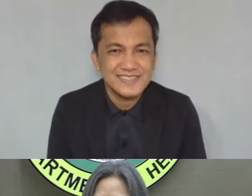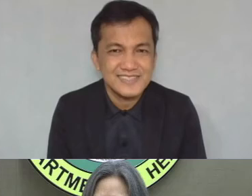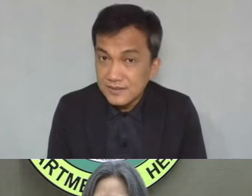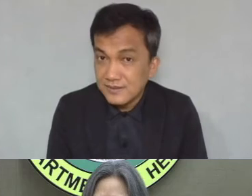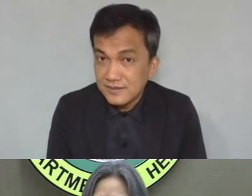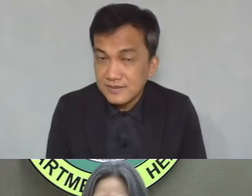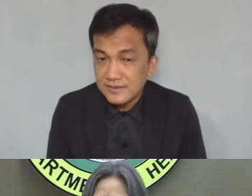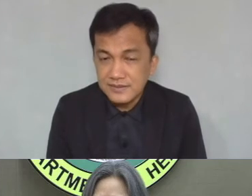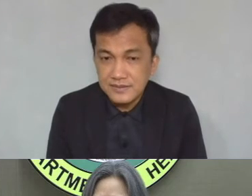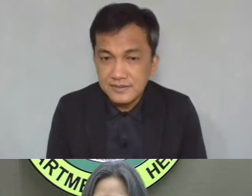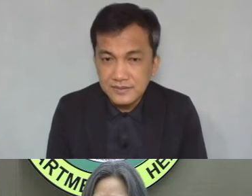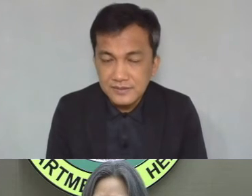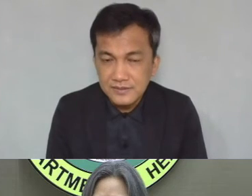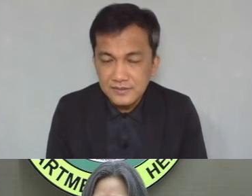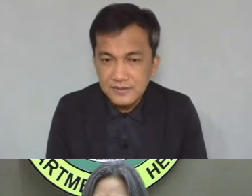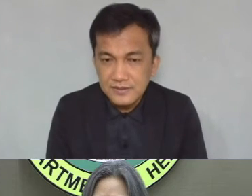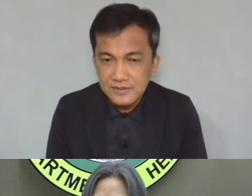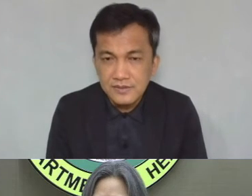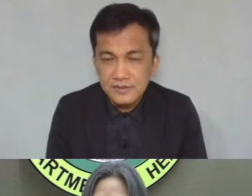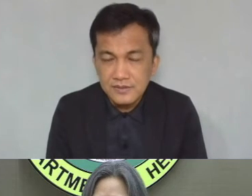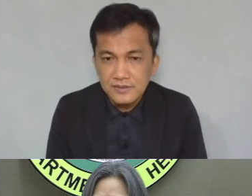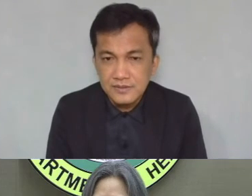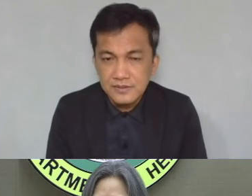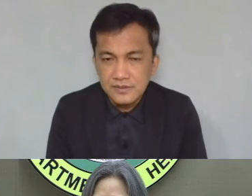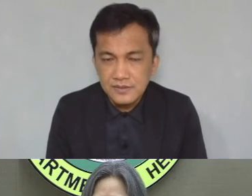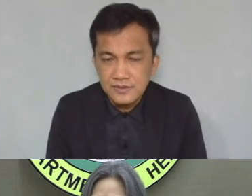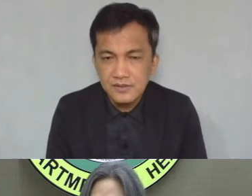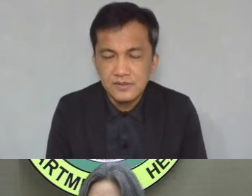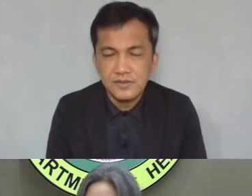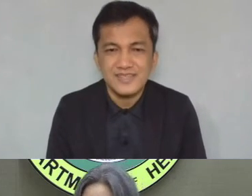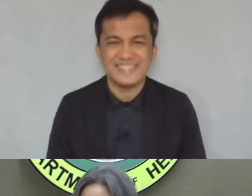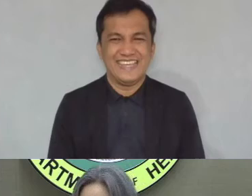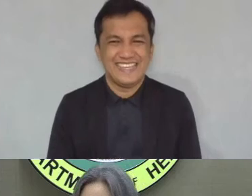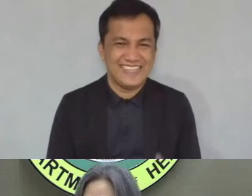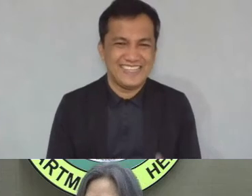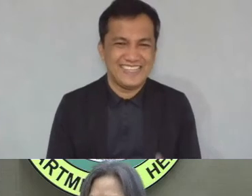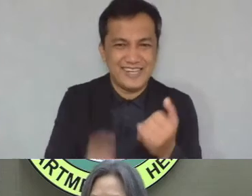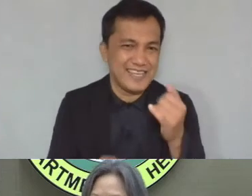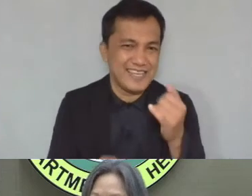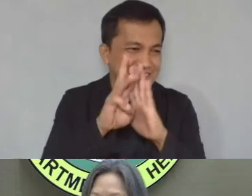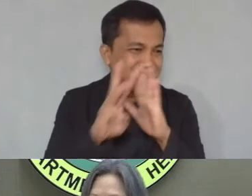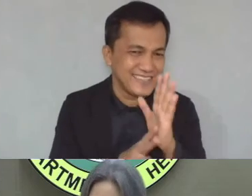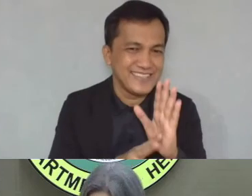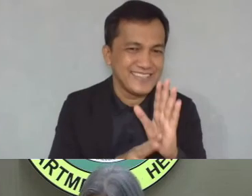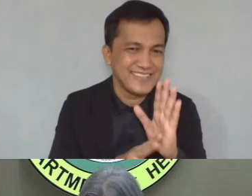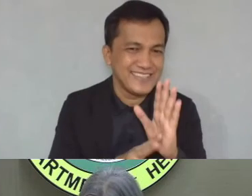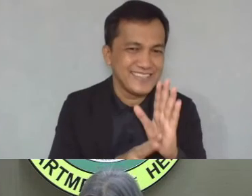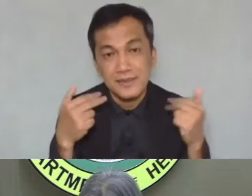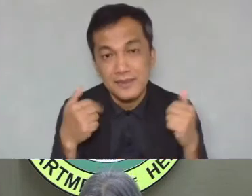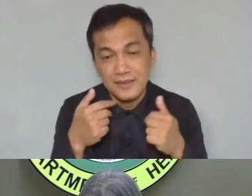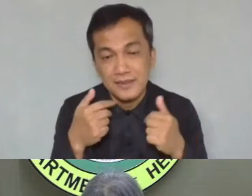Huling bilin para sa aming Dr. Atienza, we can hear you. Yan. Yung last will, bro, last will.